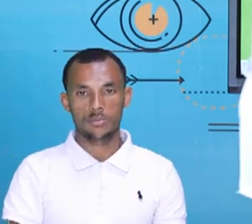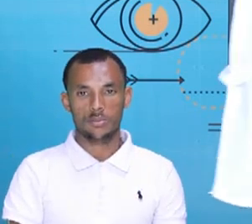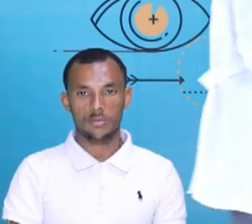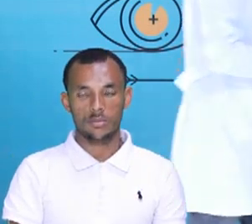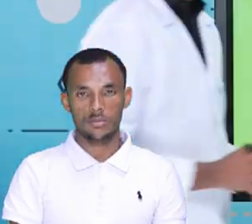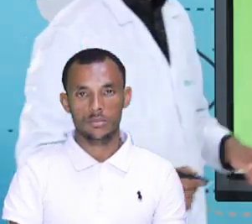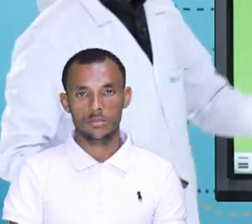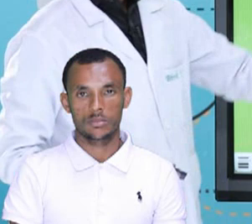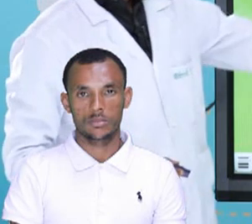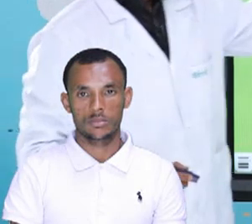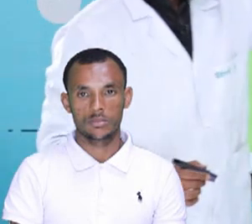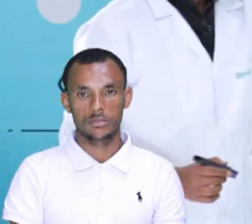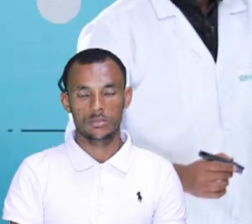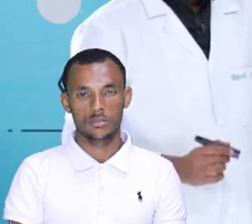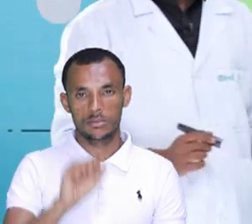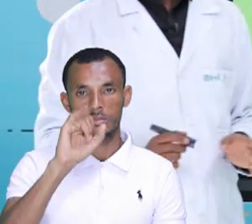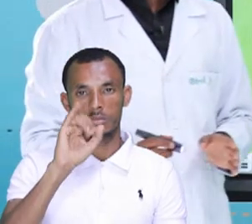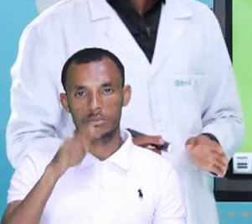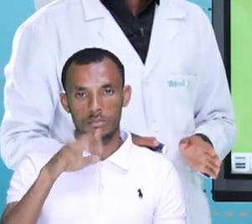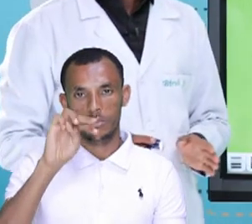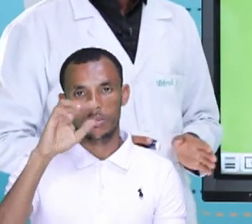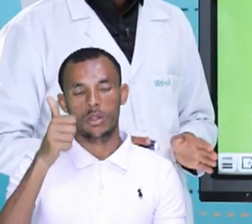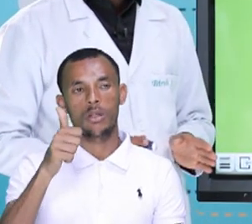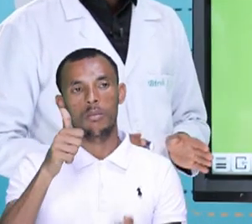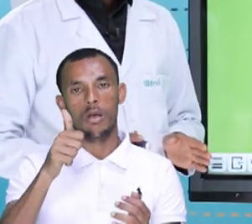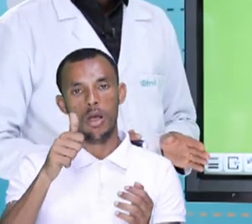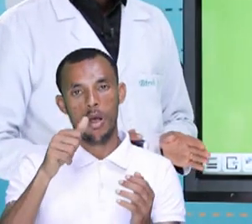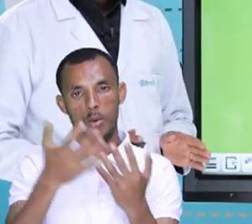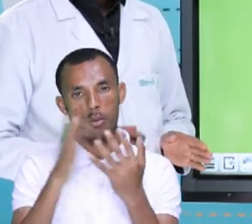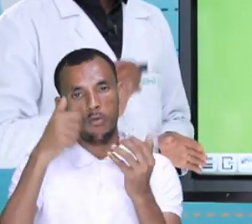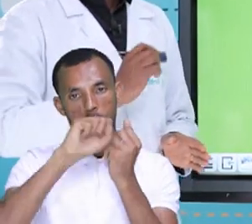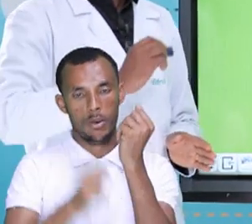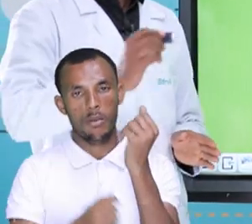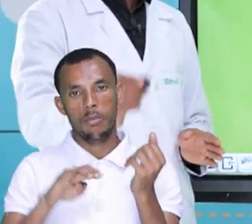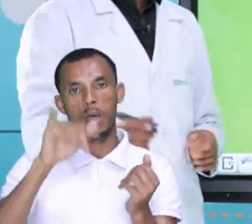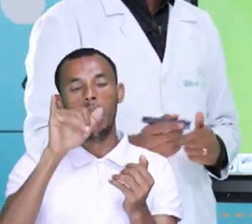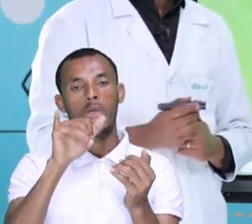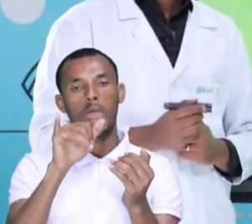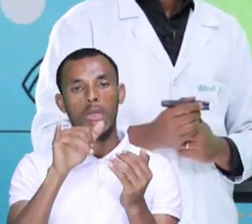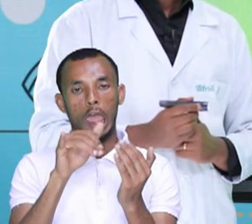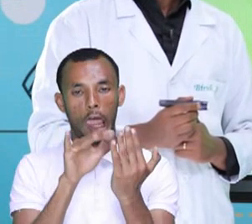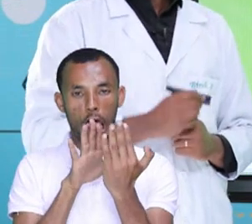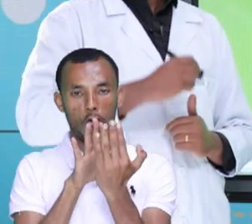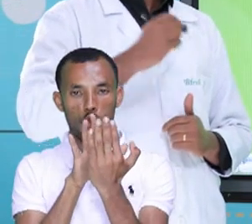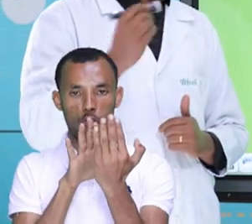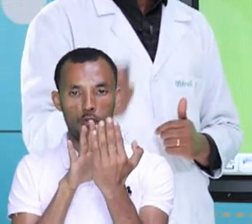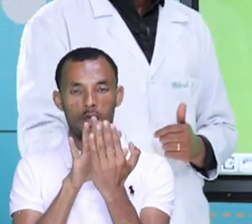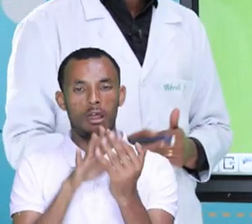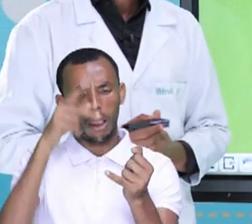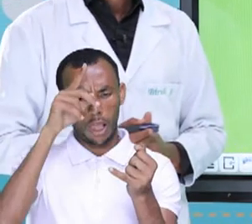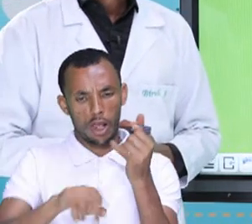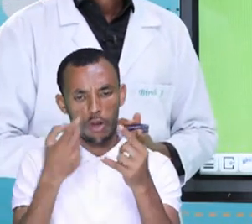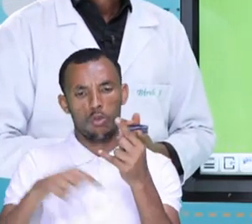Sigma bond is formed by head-to-head overlap or